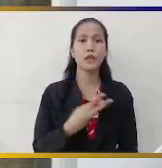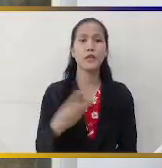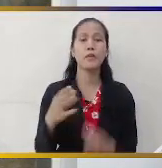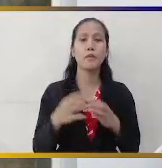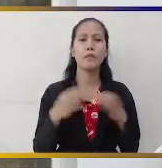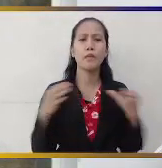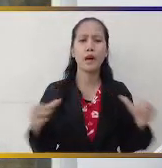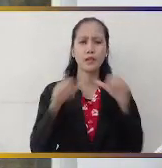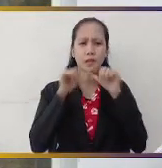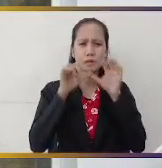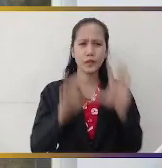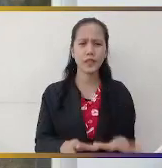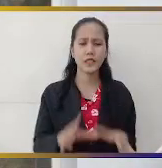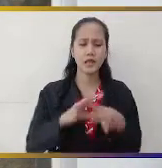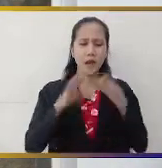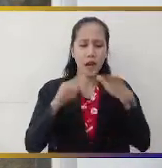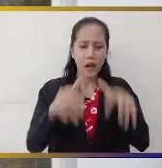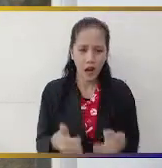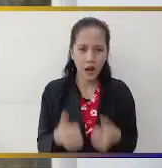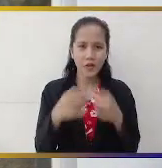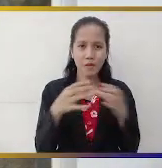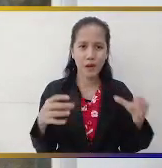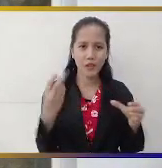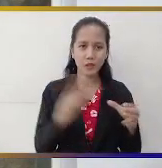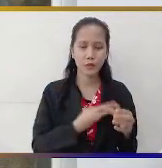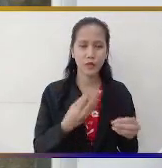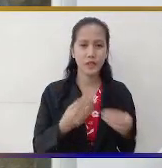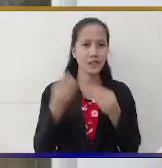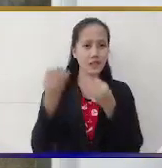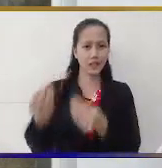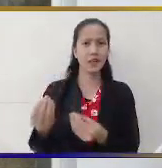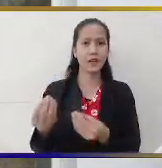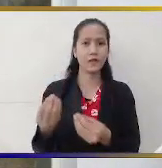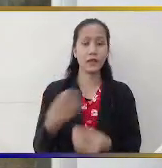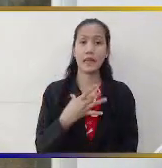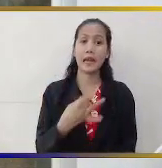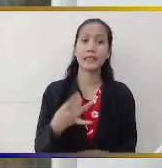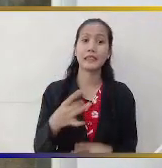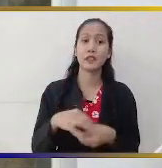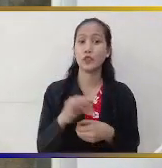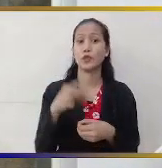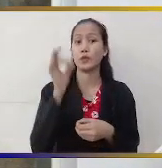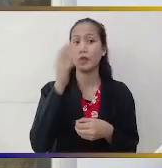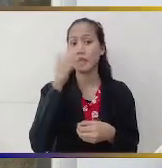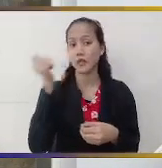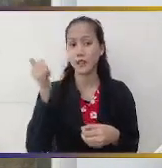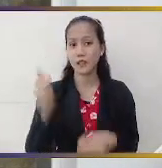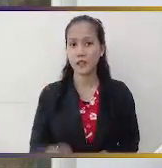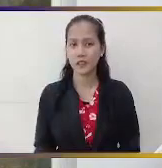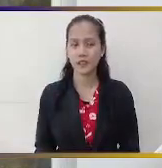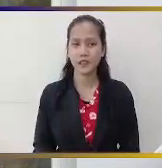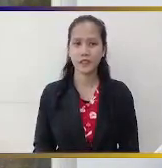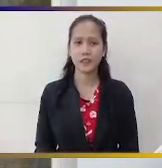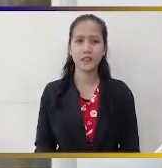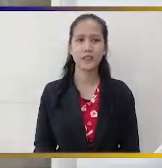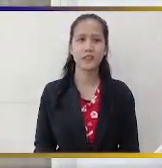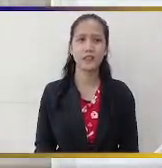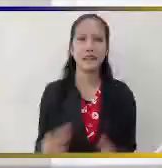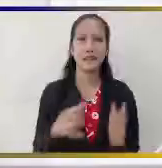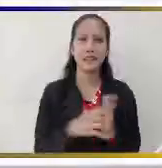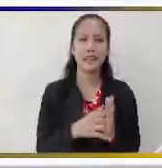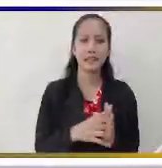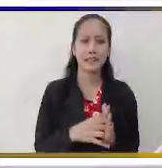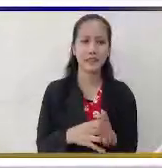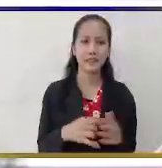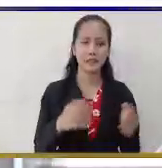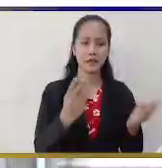A wise soul winner sees God's design. As we sow into the church,